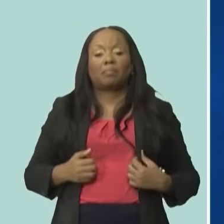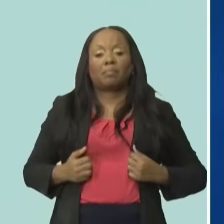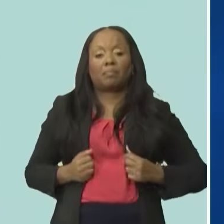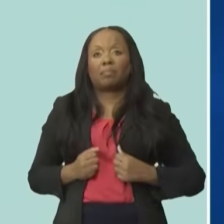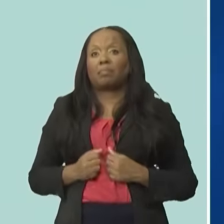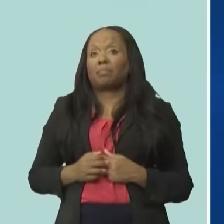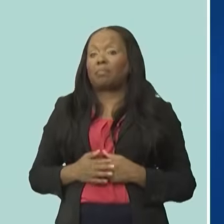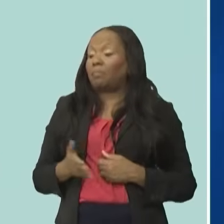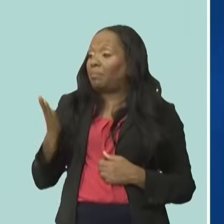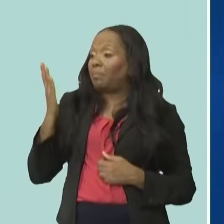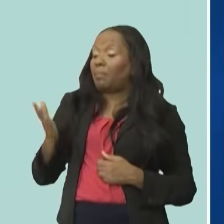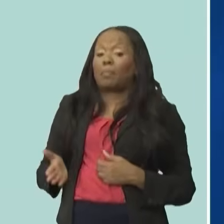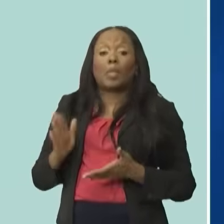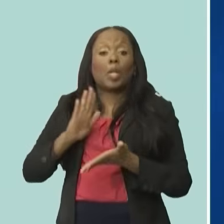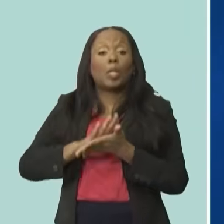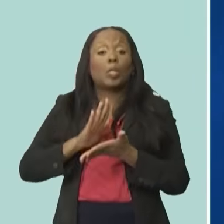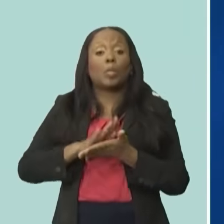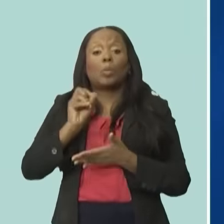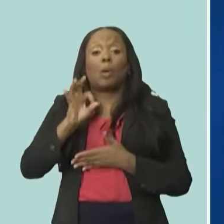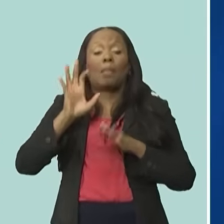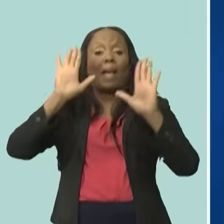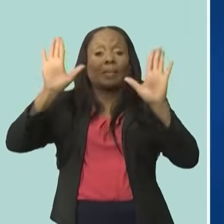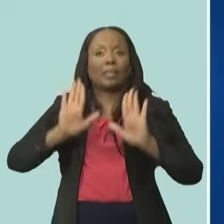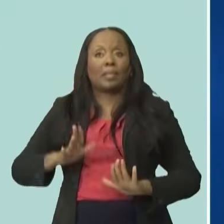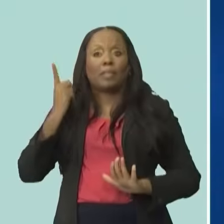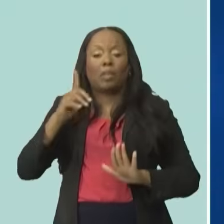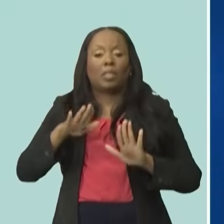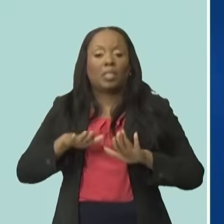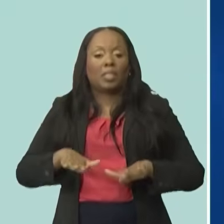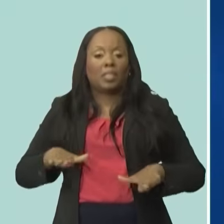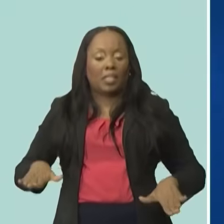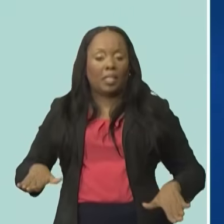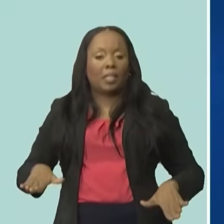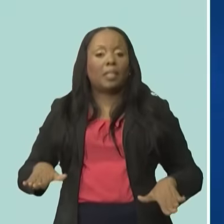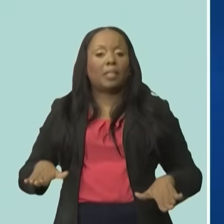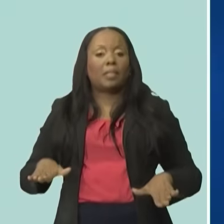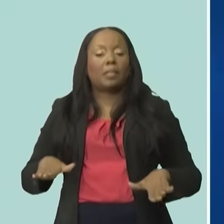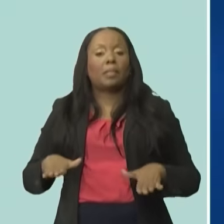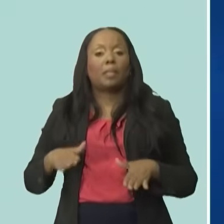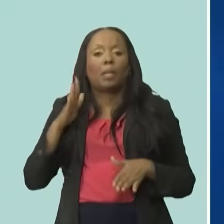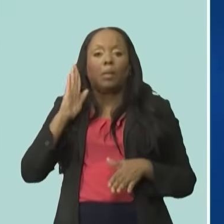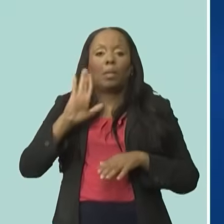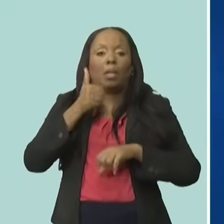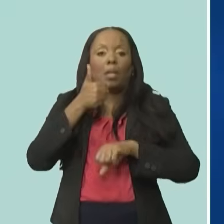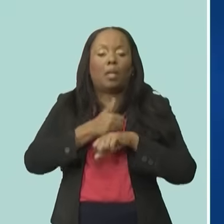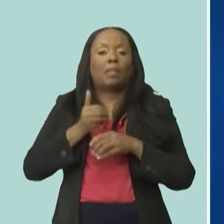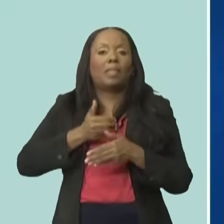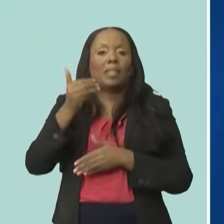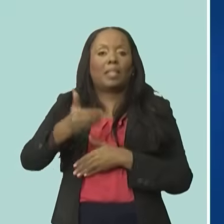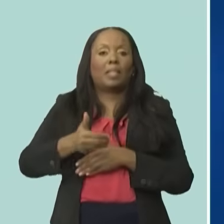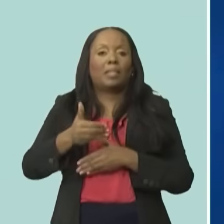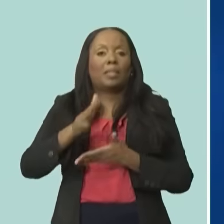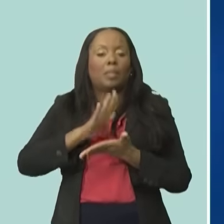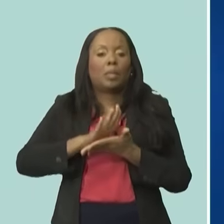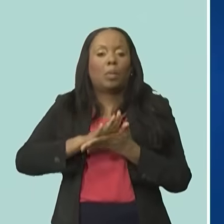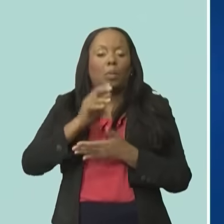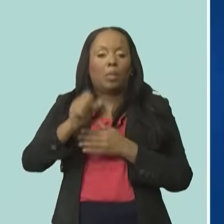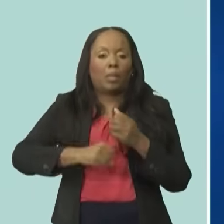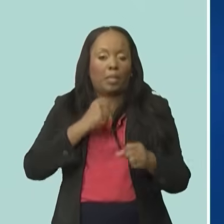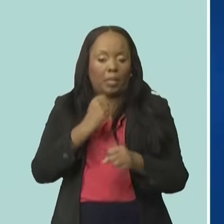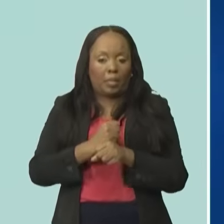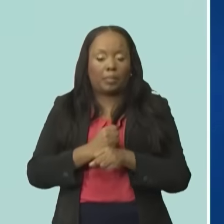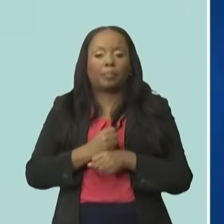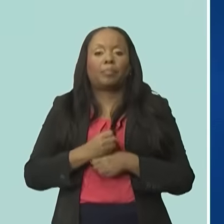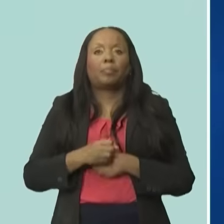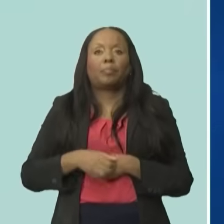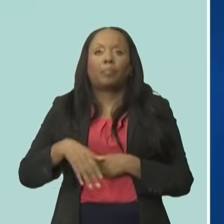Childhood Care and Development will be launched in the upcoming academic year. It will serve as a model